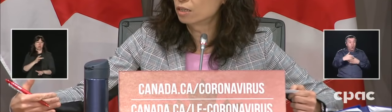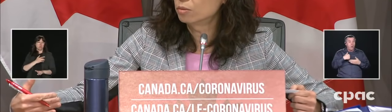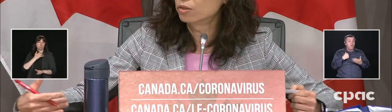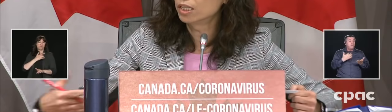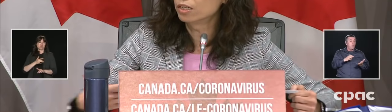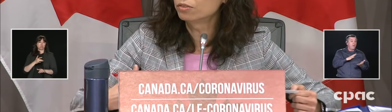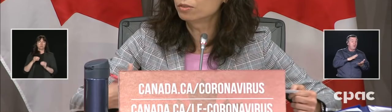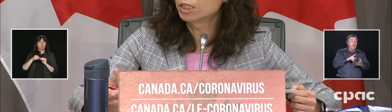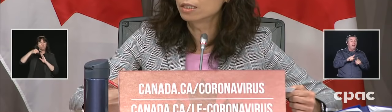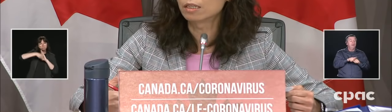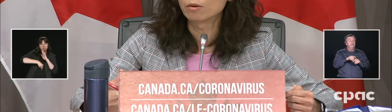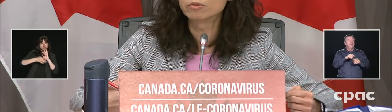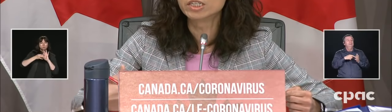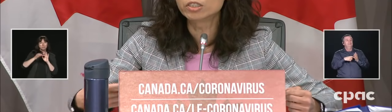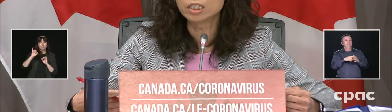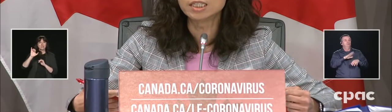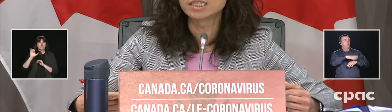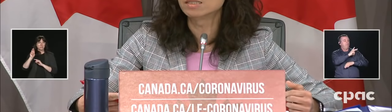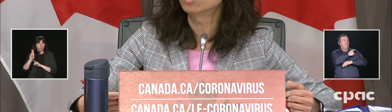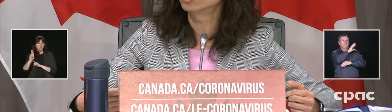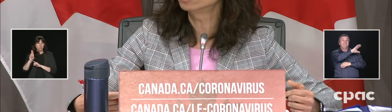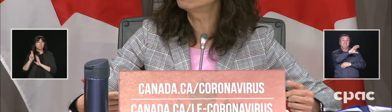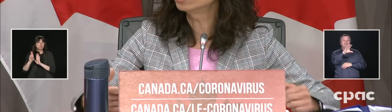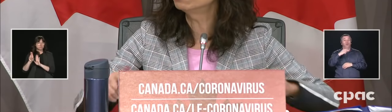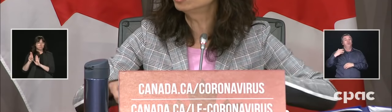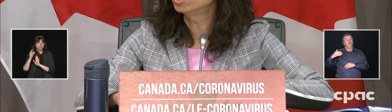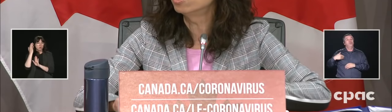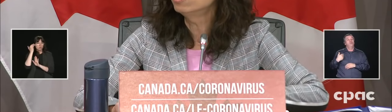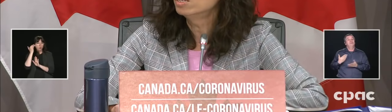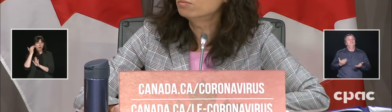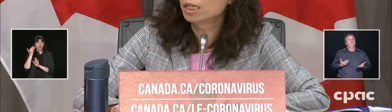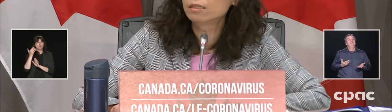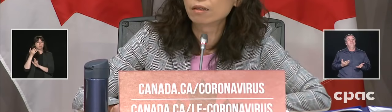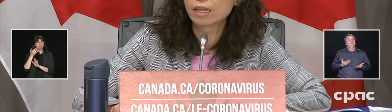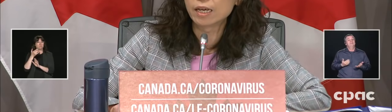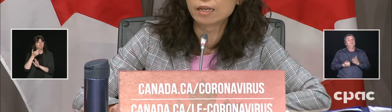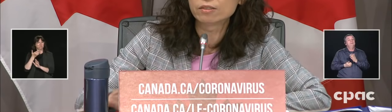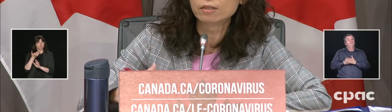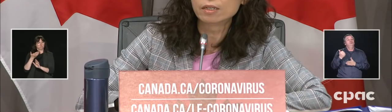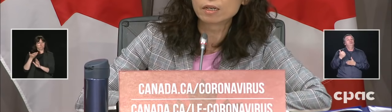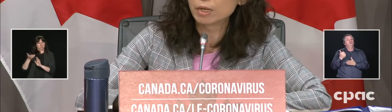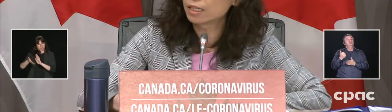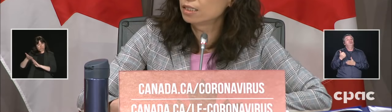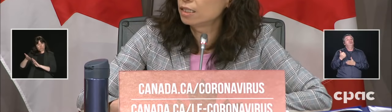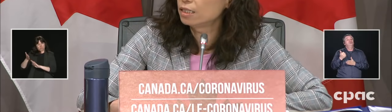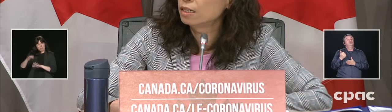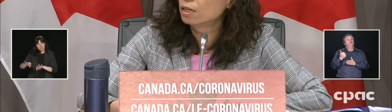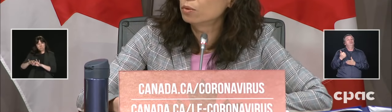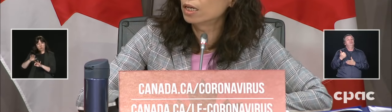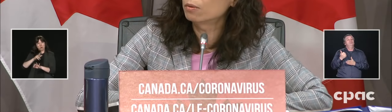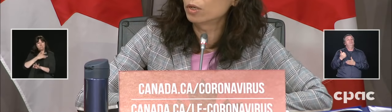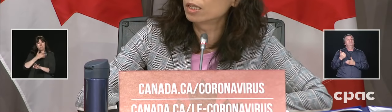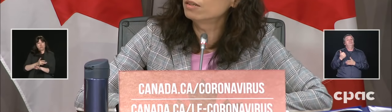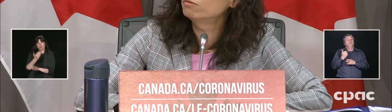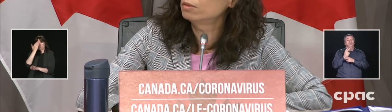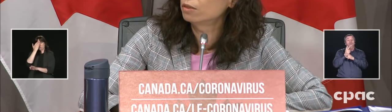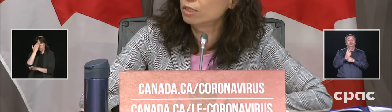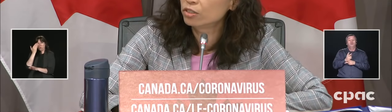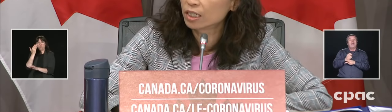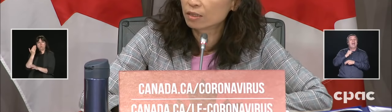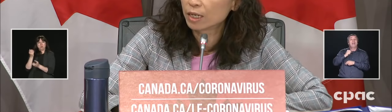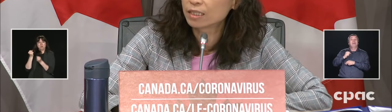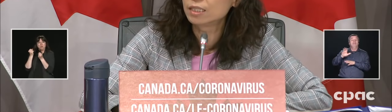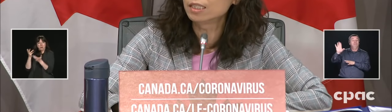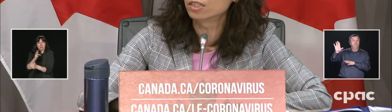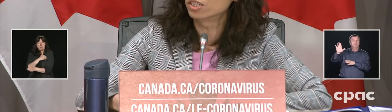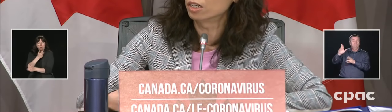for example, and those, because operationally it's important for them to know, based on their capacity, whether they're